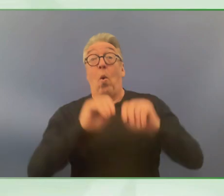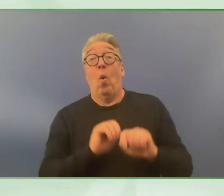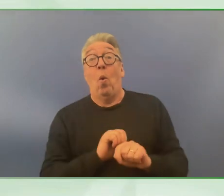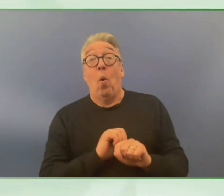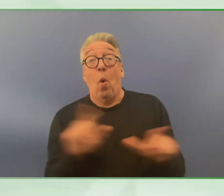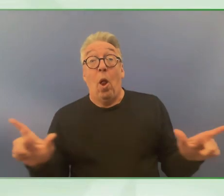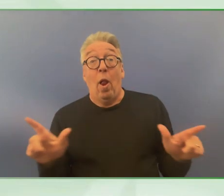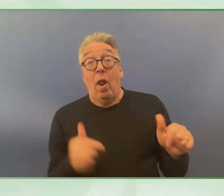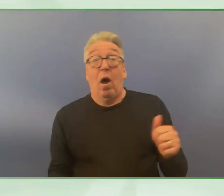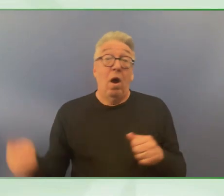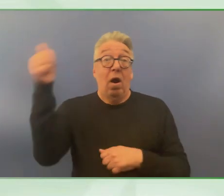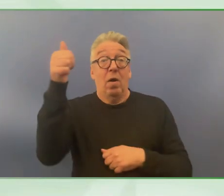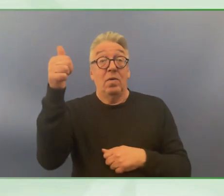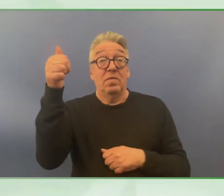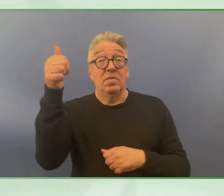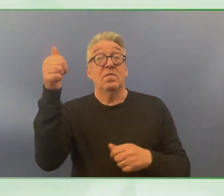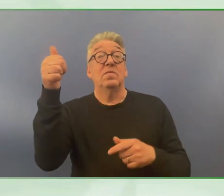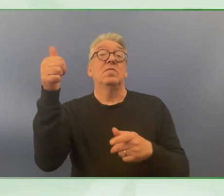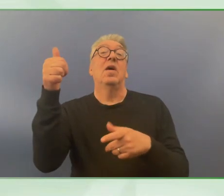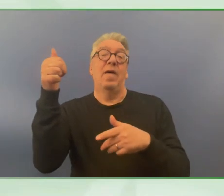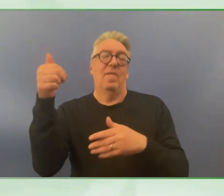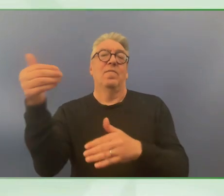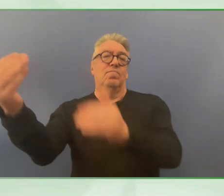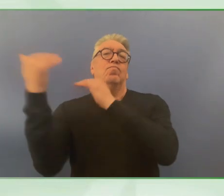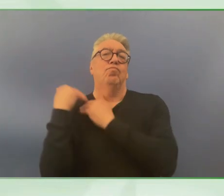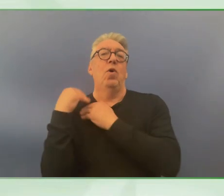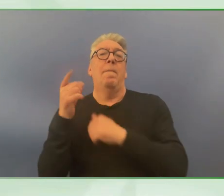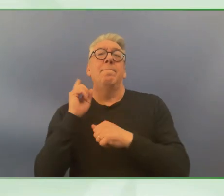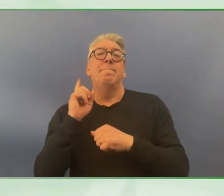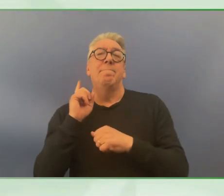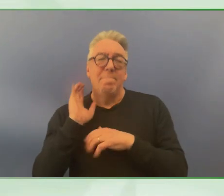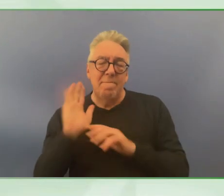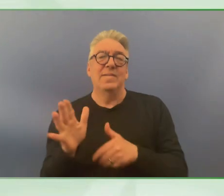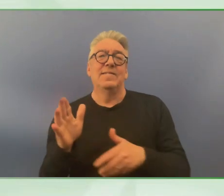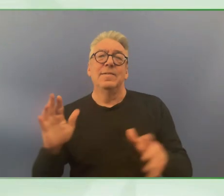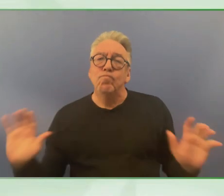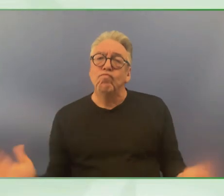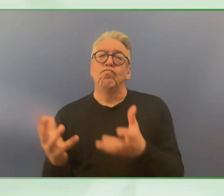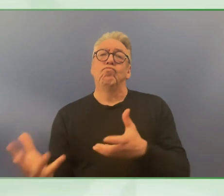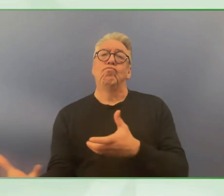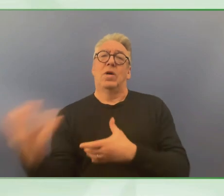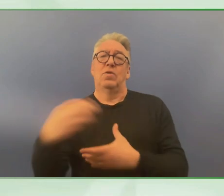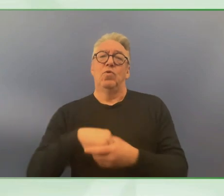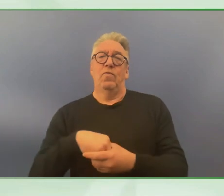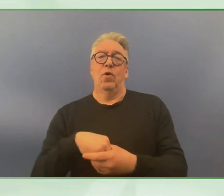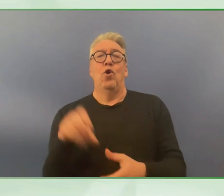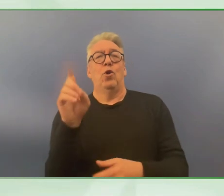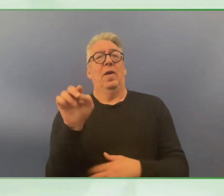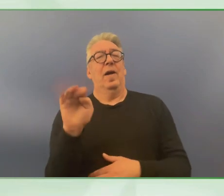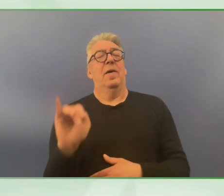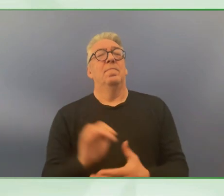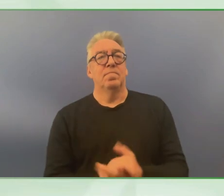an active responsibility to accelerate inclusion, basically an active role in DE&I. So half of them